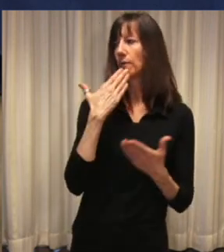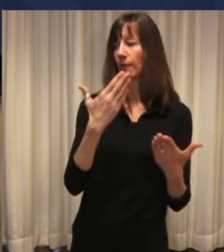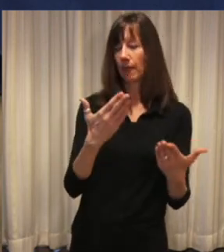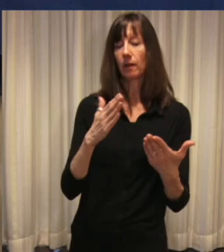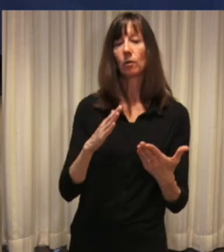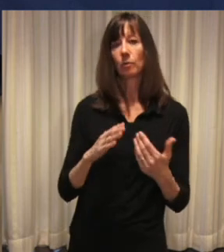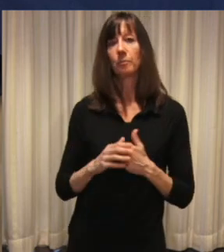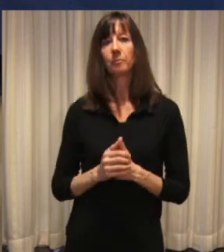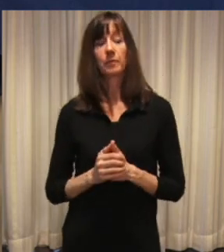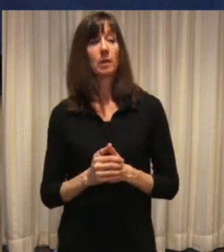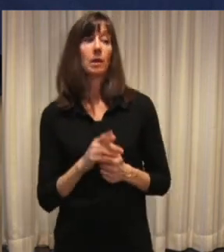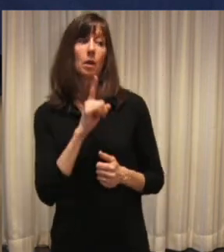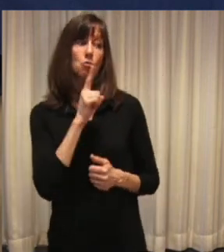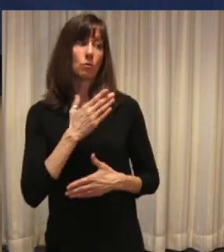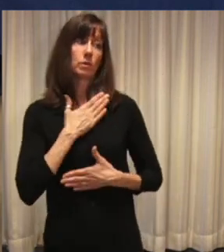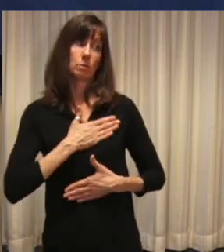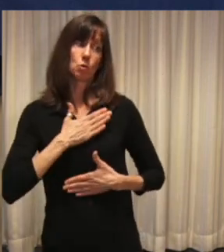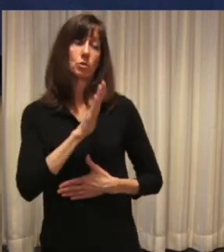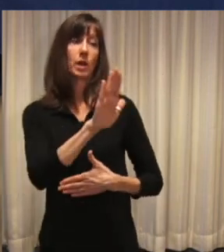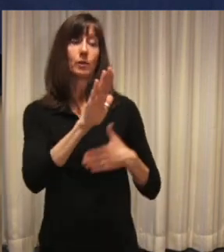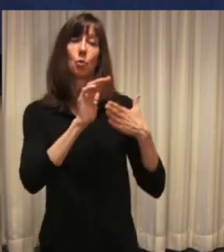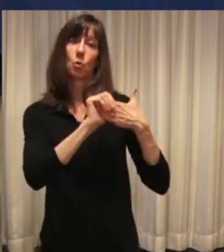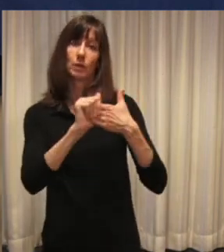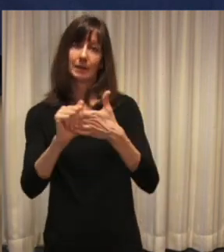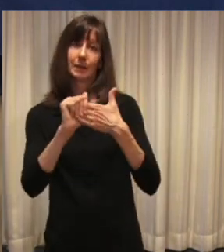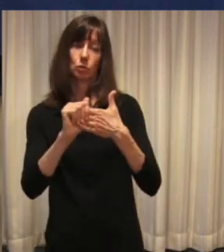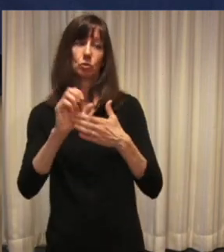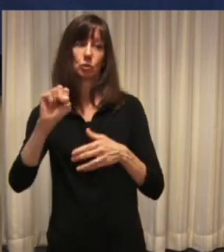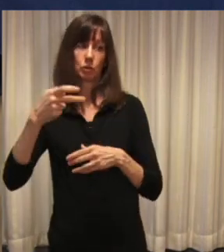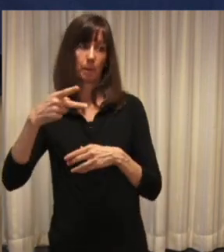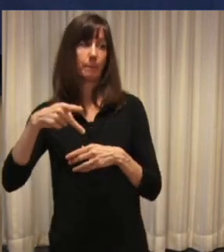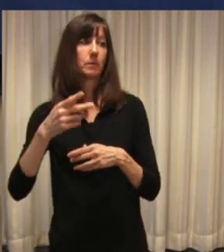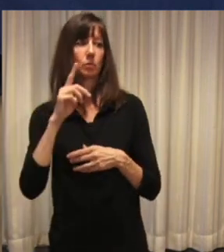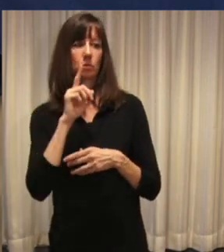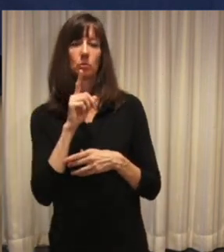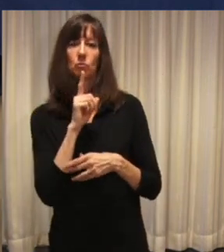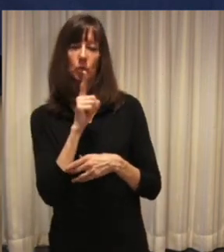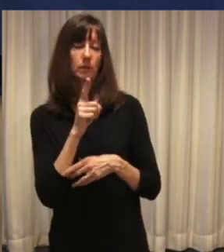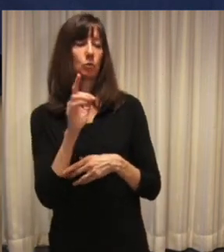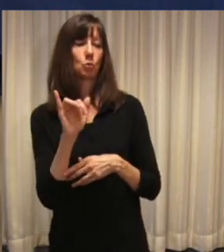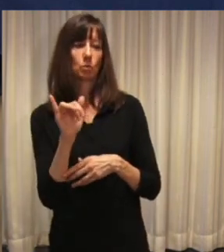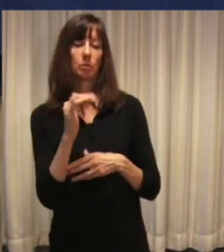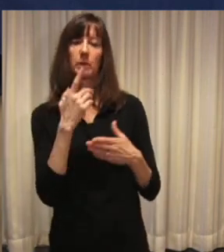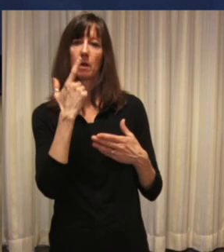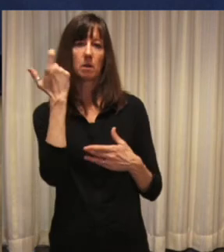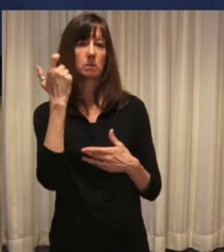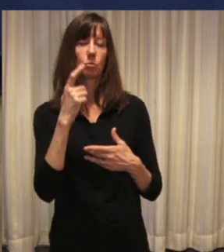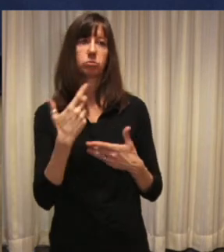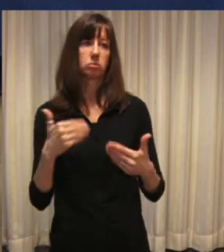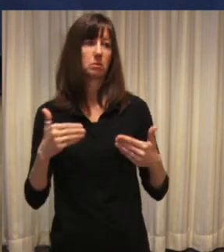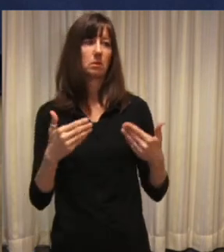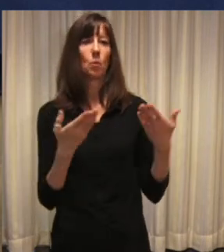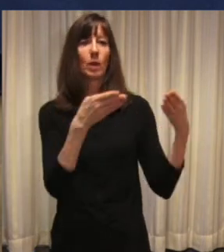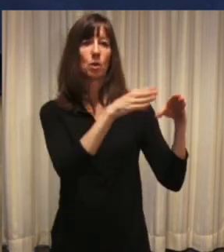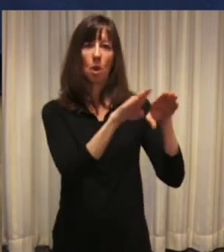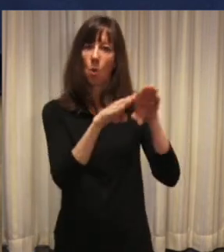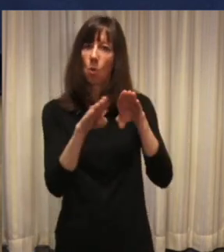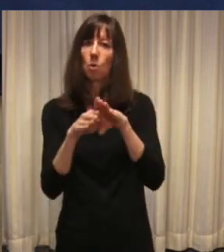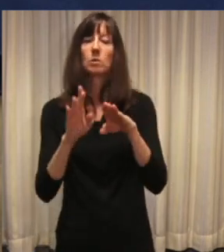your leadership. I think we closed earlier than most people in the state. And looking back at the numbers, I think we did the right thing at your